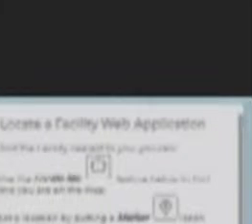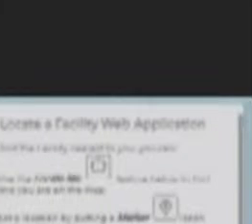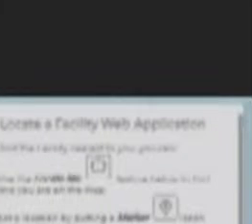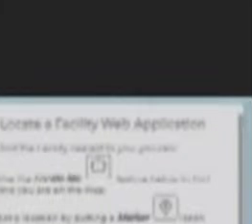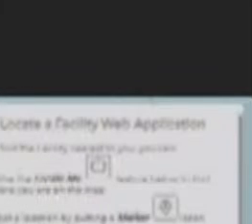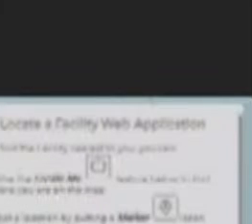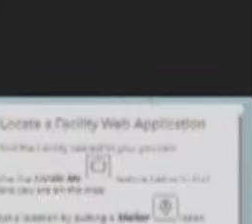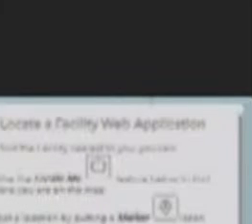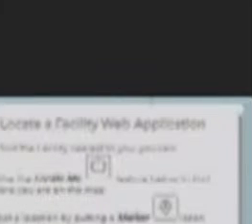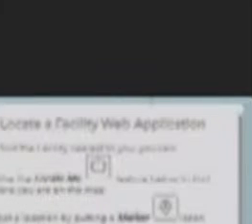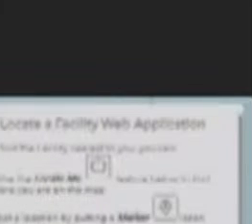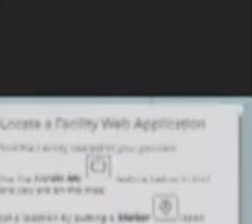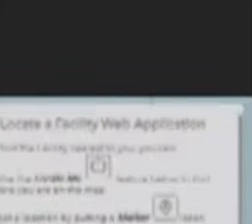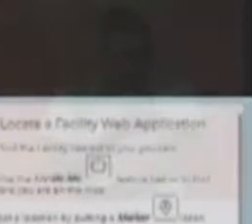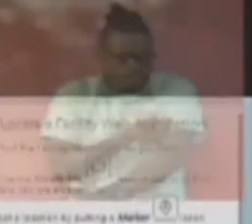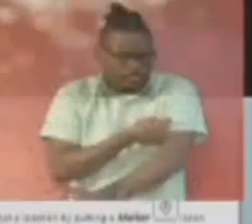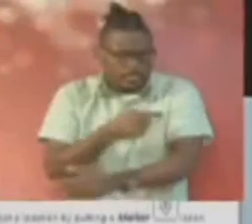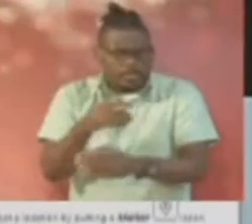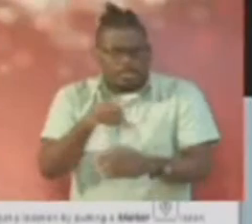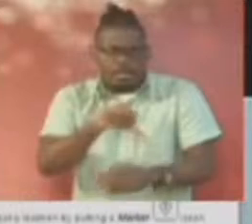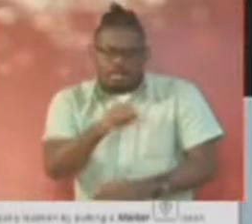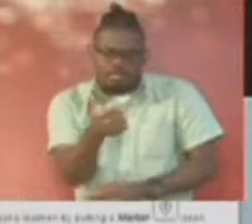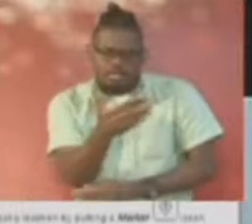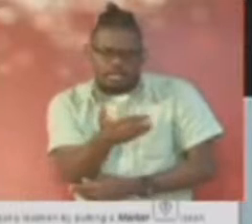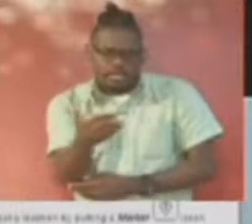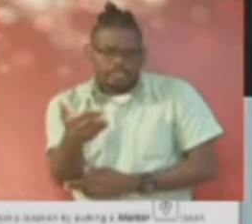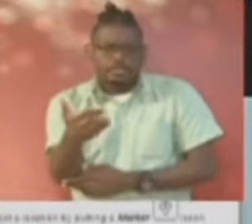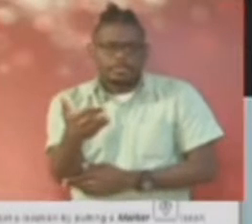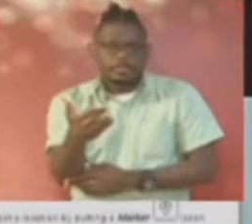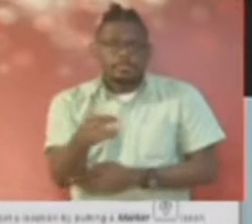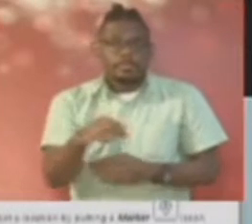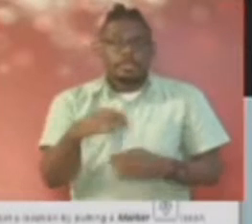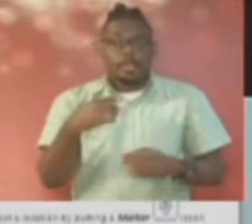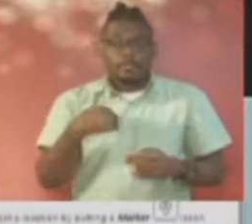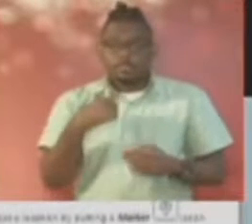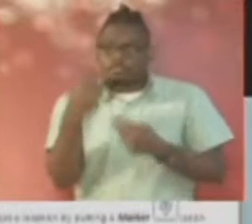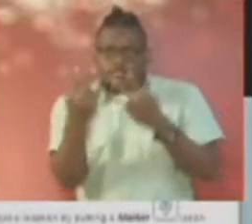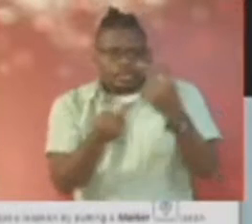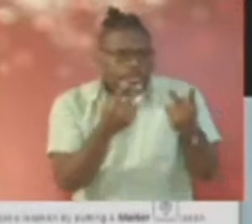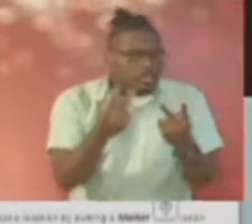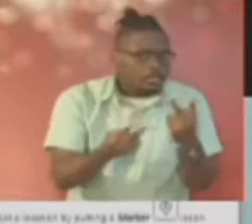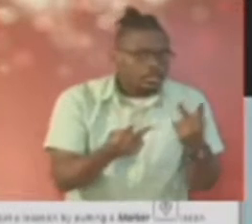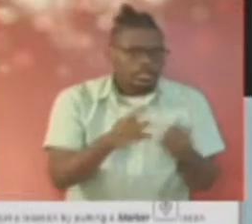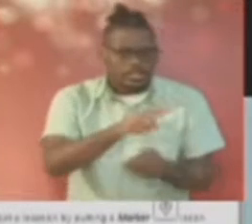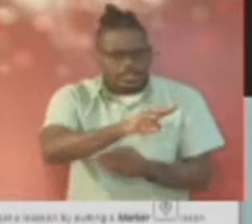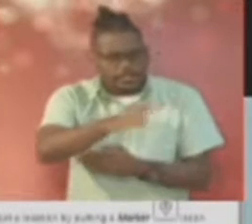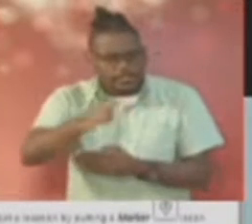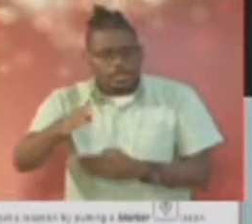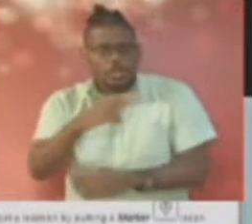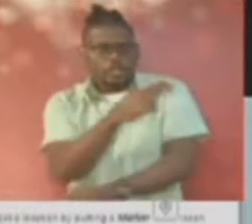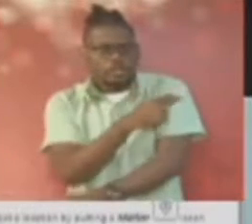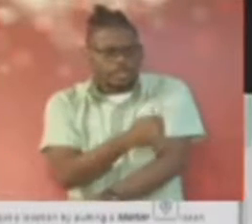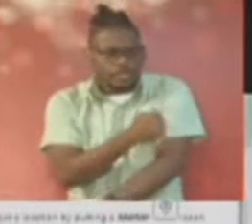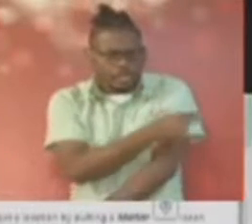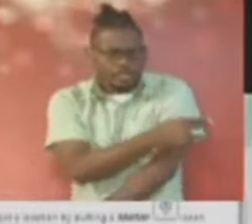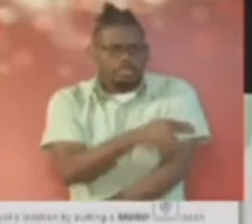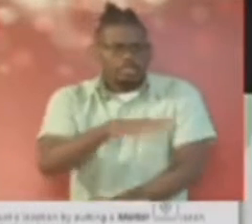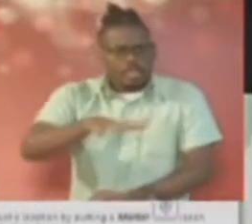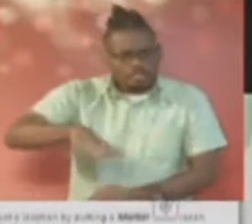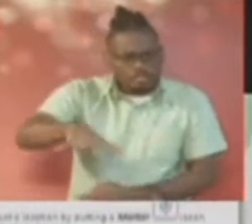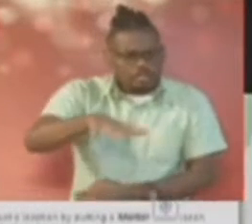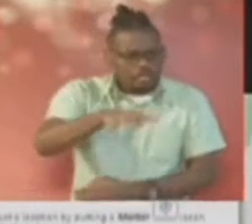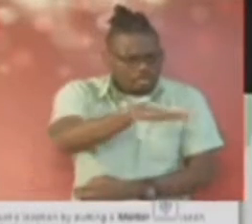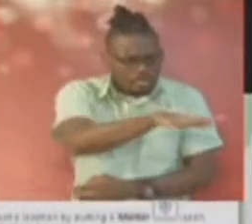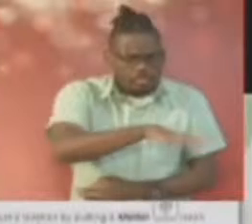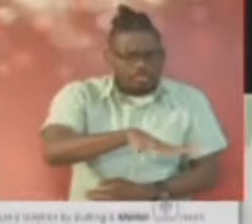be coming forward in the future. Here we see the spread of facilities across the country, And as we move to the next slide, we see